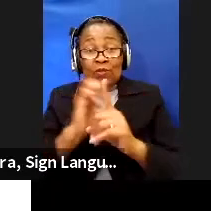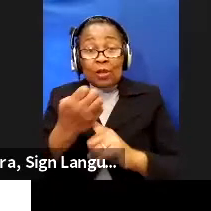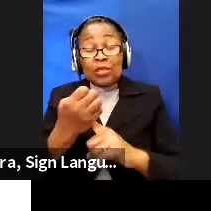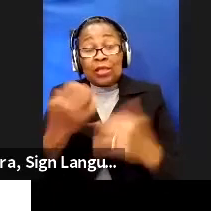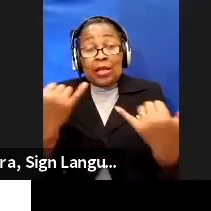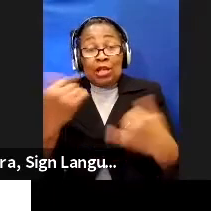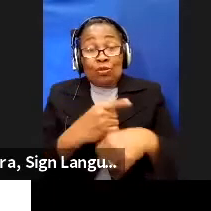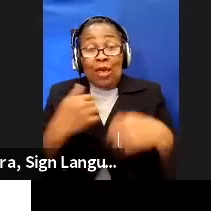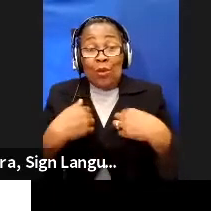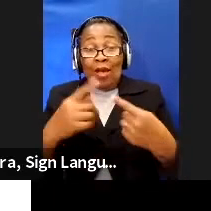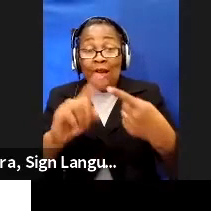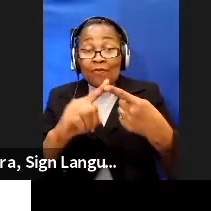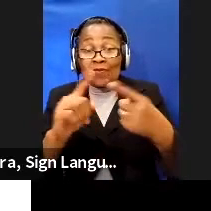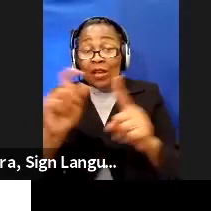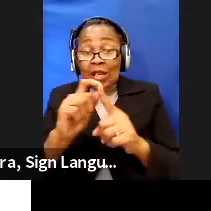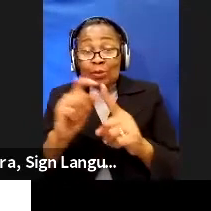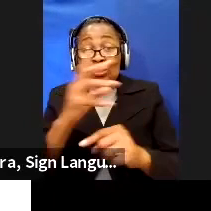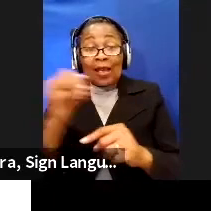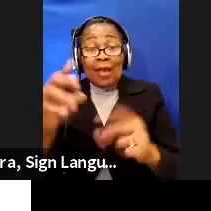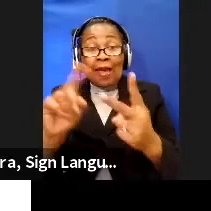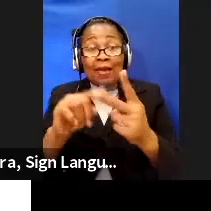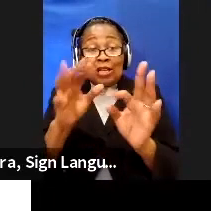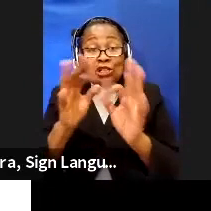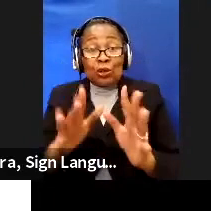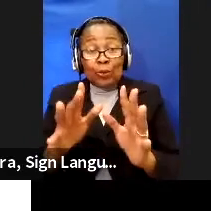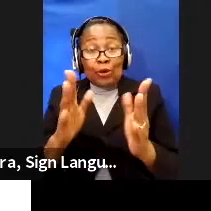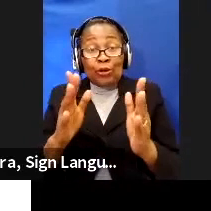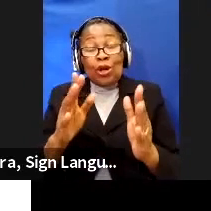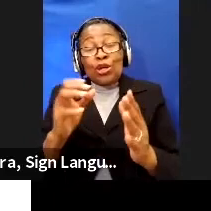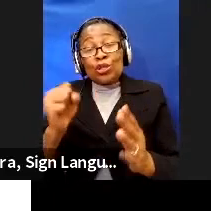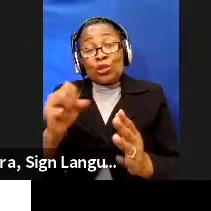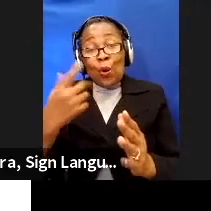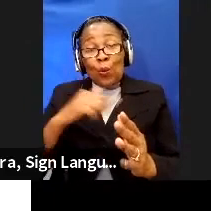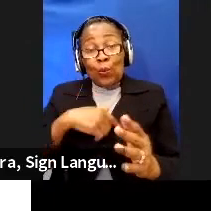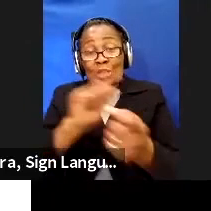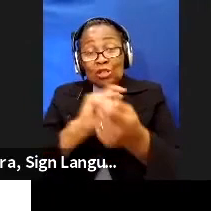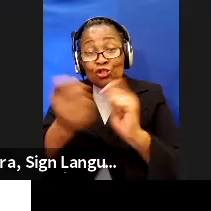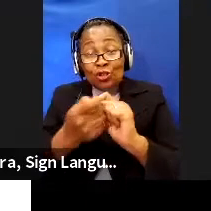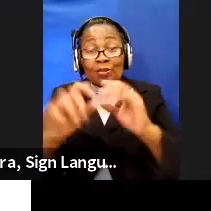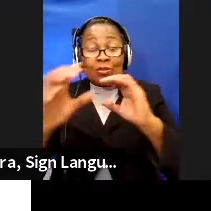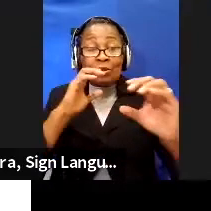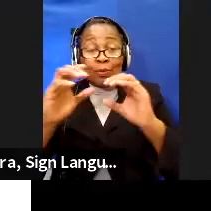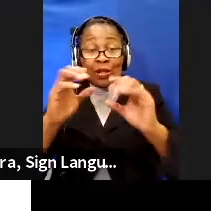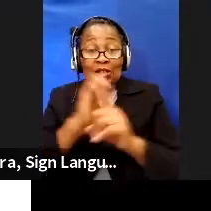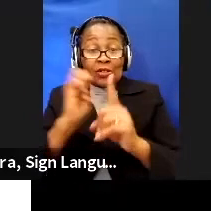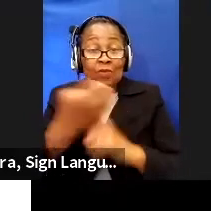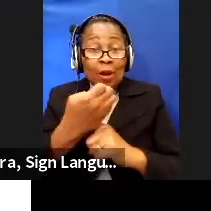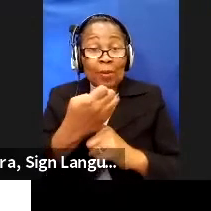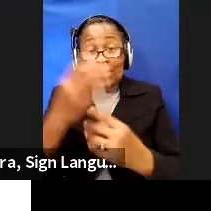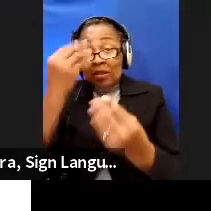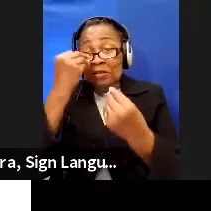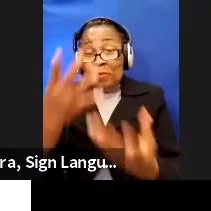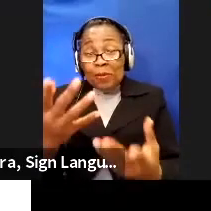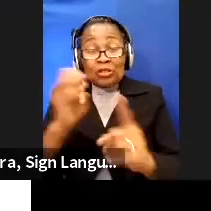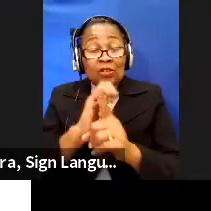and a sign language interpreter. So what we've done is we've changed the communication environment. The information environment is the environment